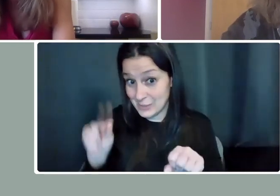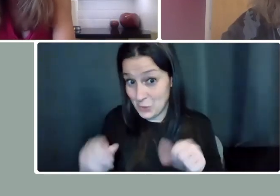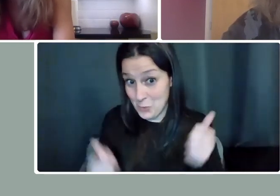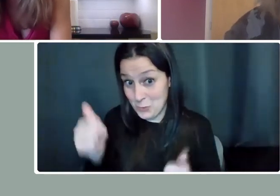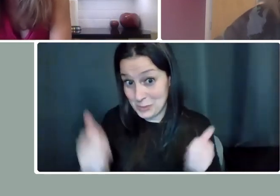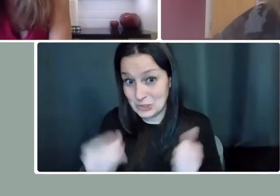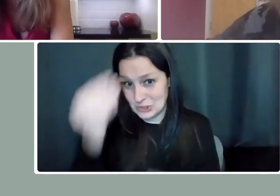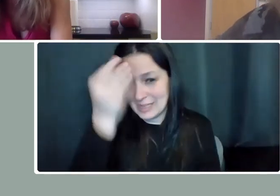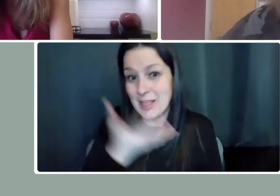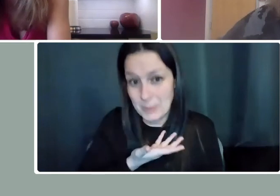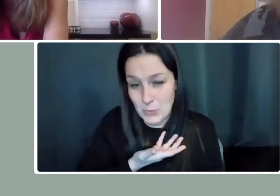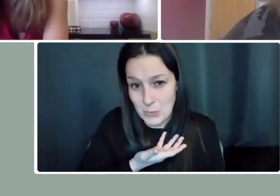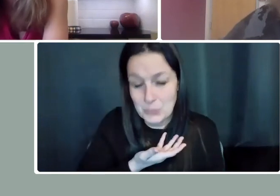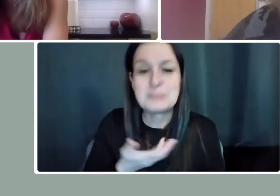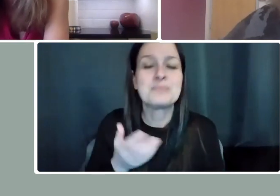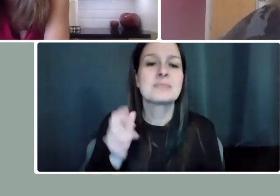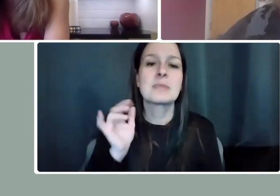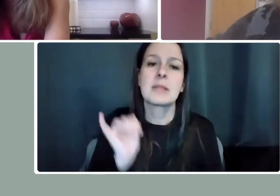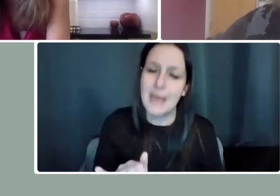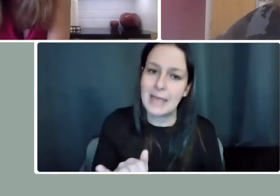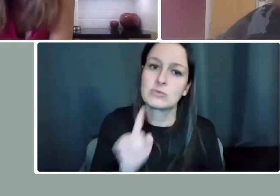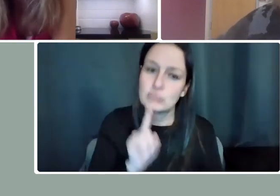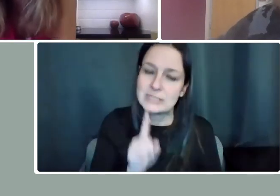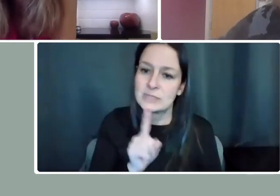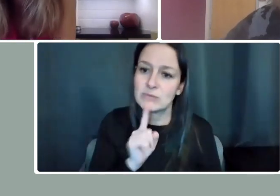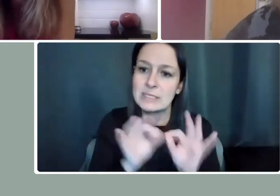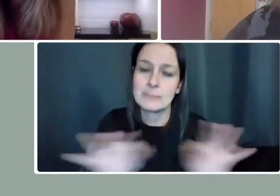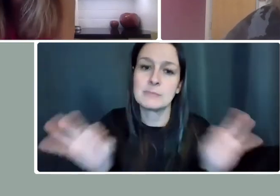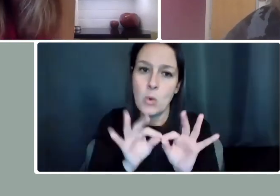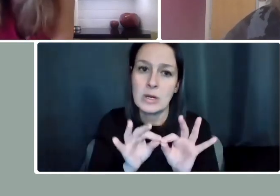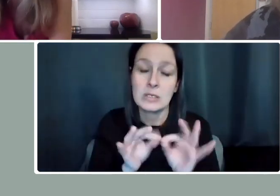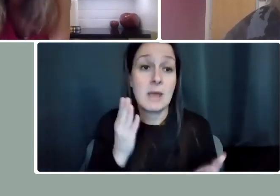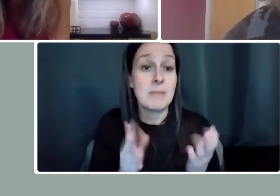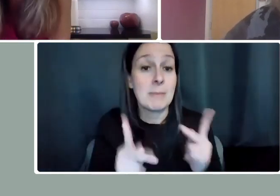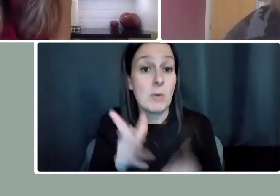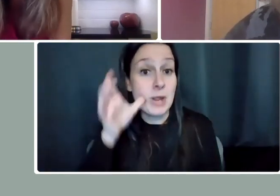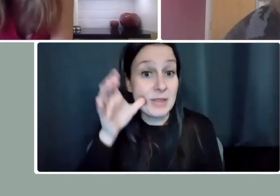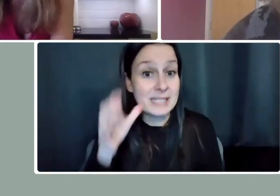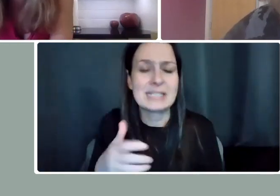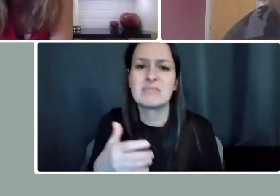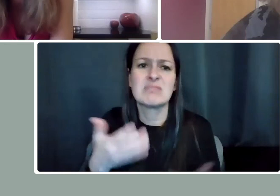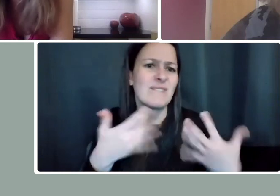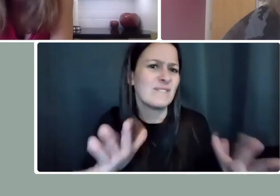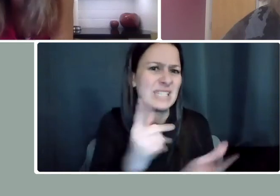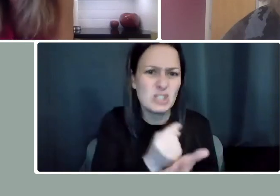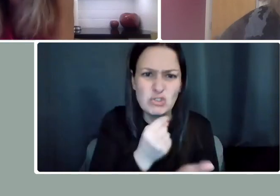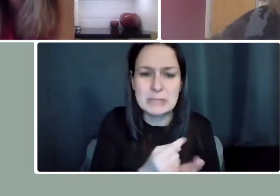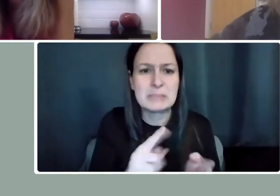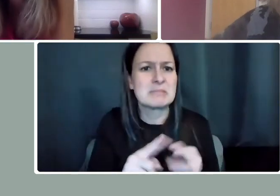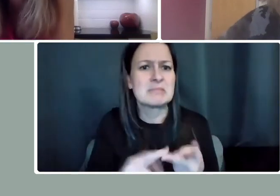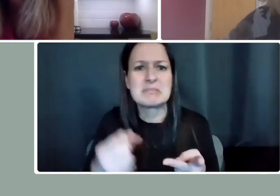guys tell me, right? And so that's super, super important. There might be people listening who are out of treatment, not taking